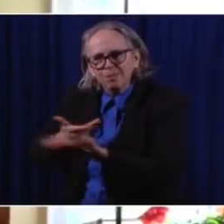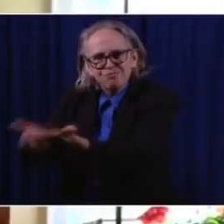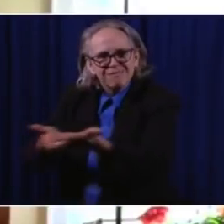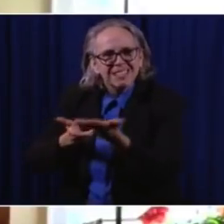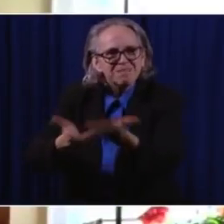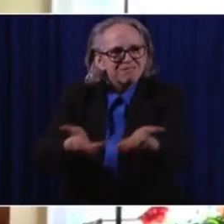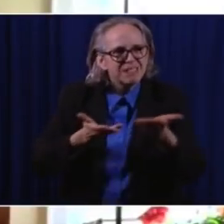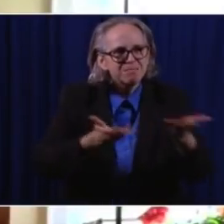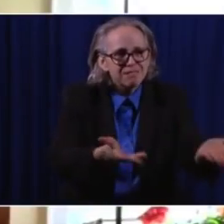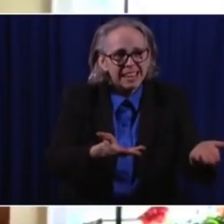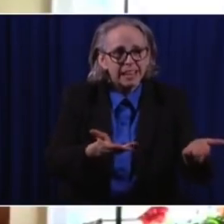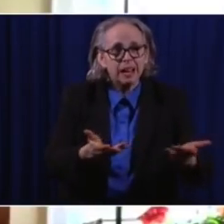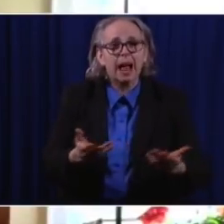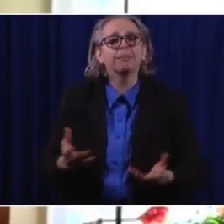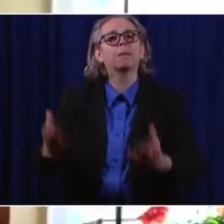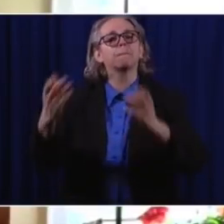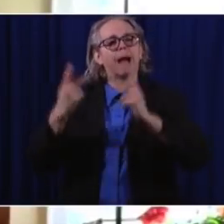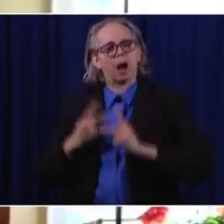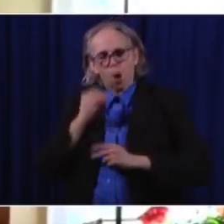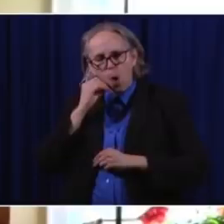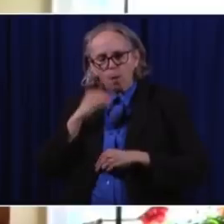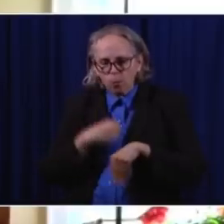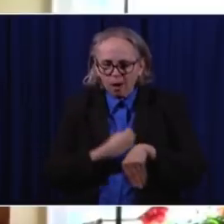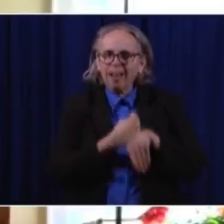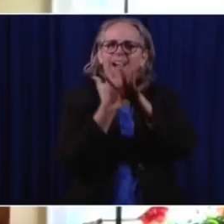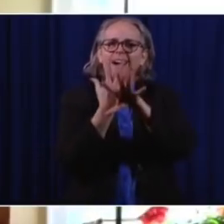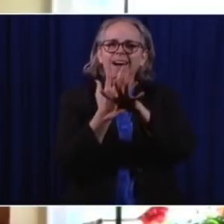too, but we just can't be together.